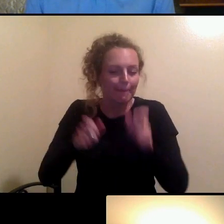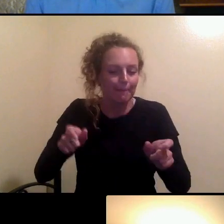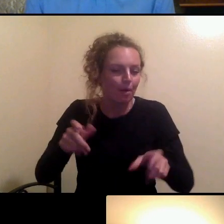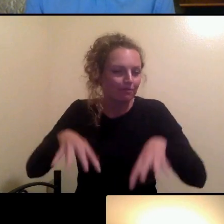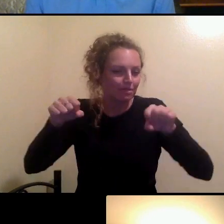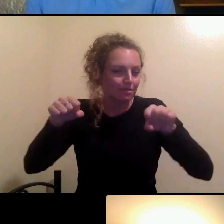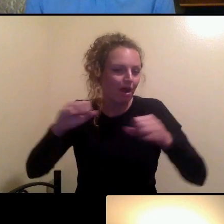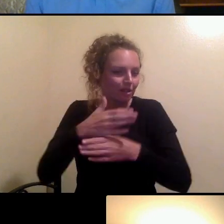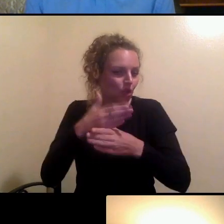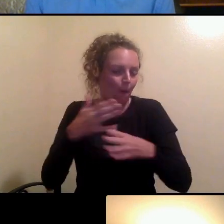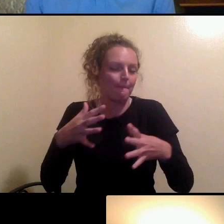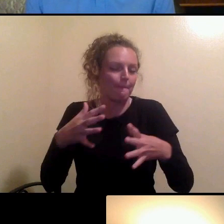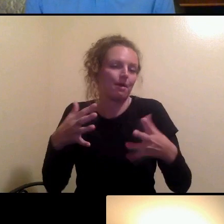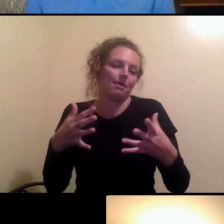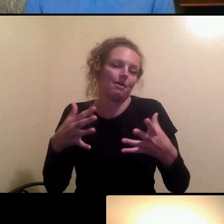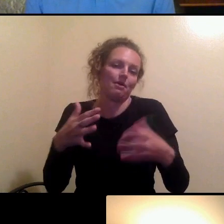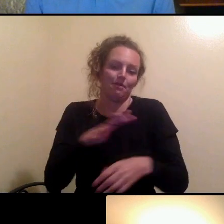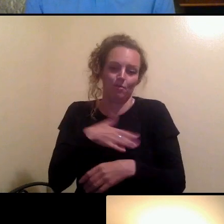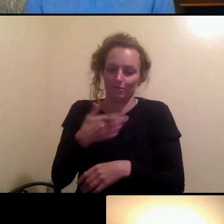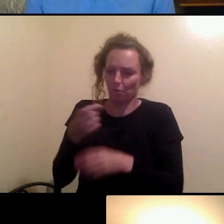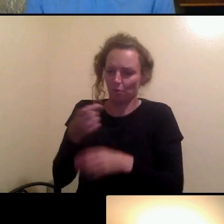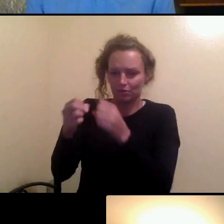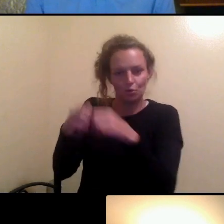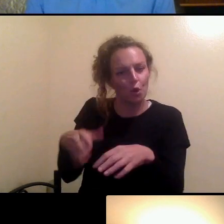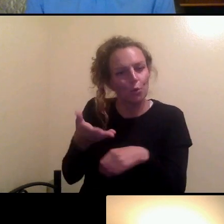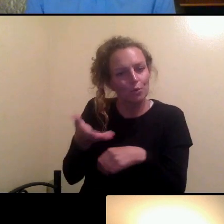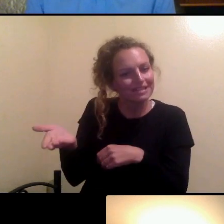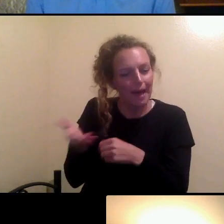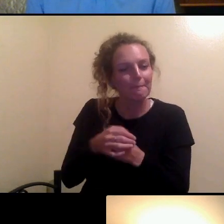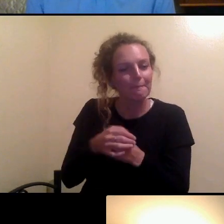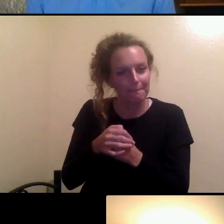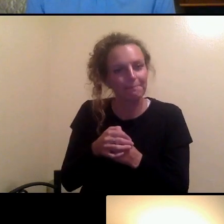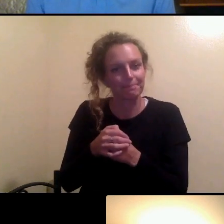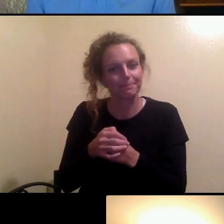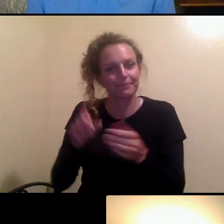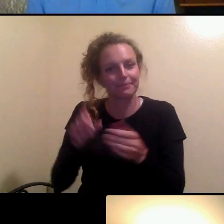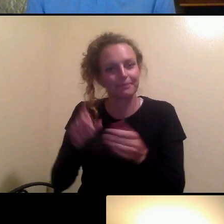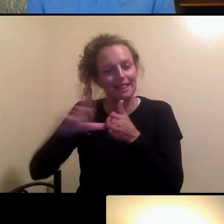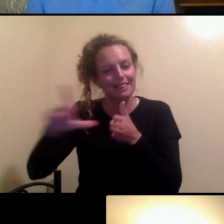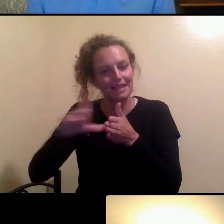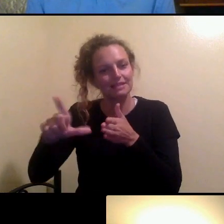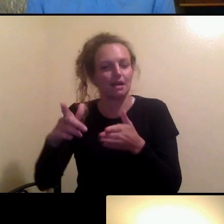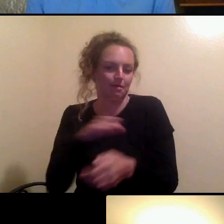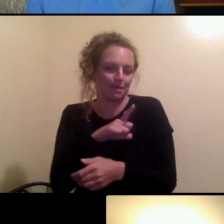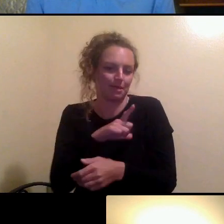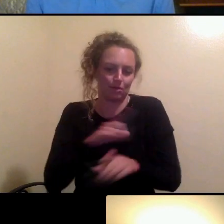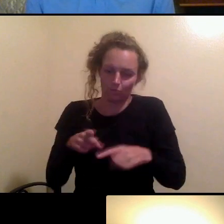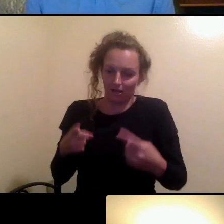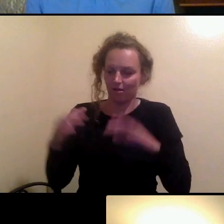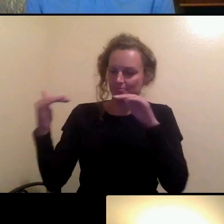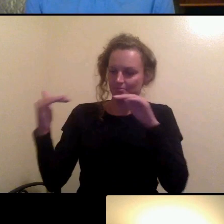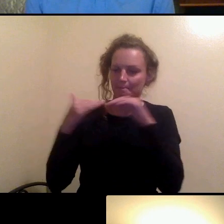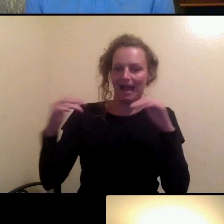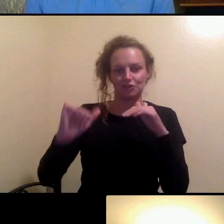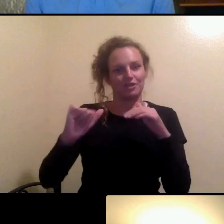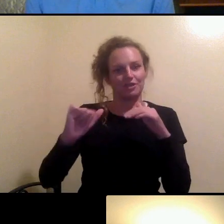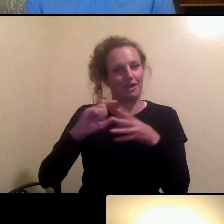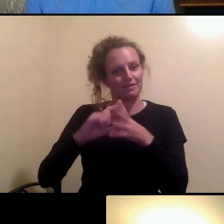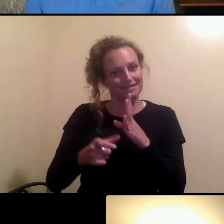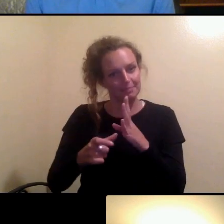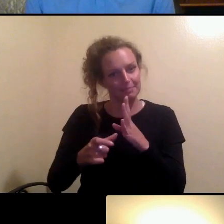probably not the statistics and the facts and figures we want around return on investment, but that's kind of my throw my hat in the ring on that